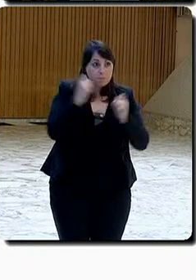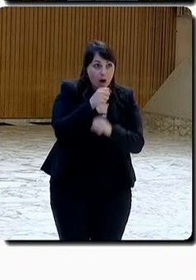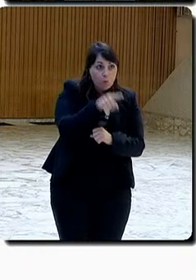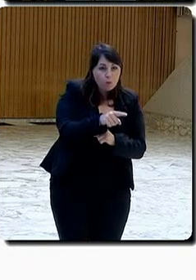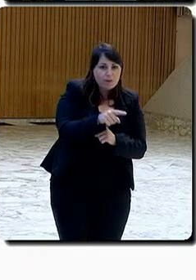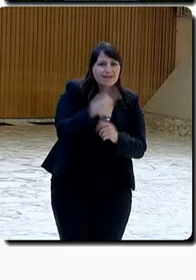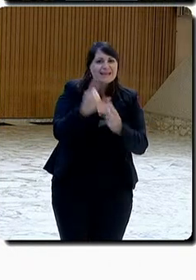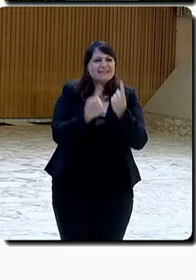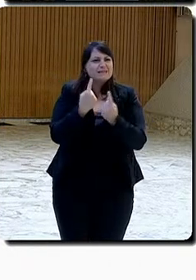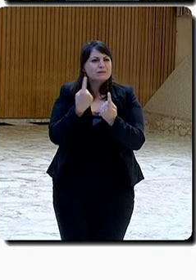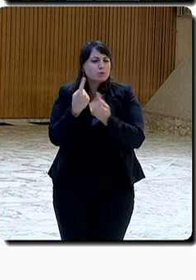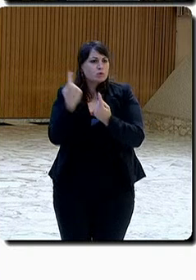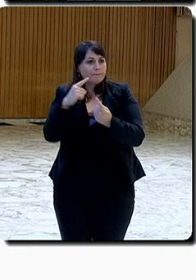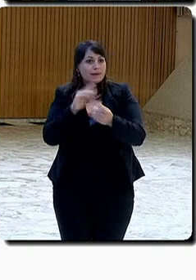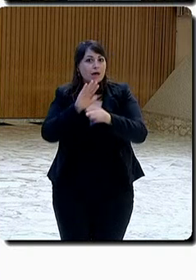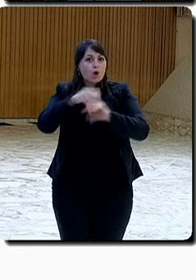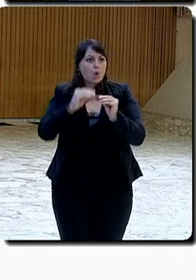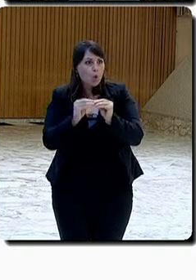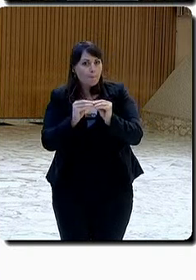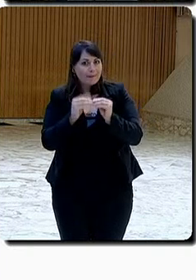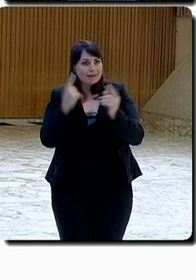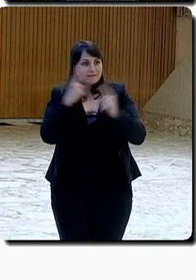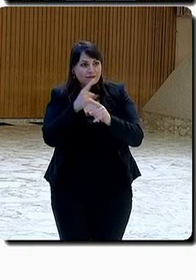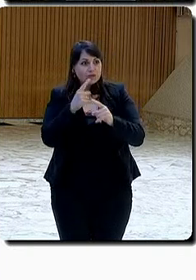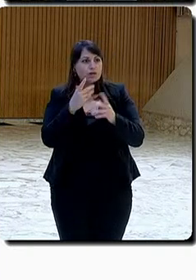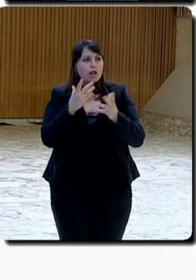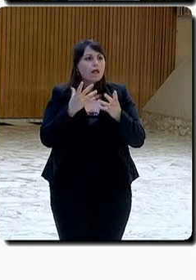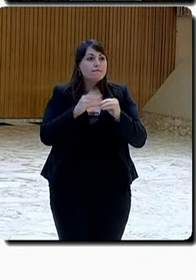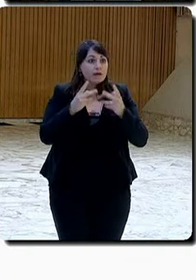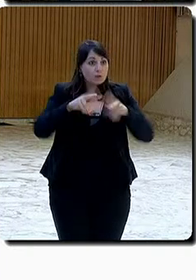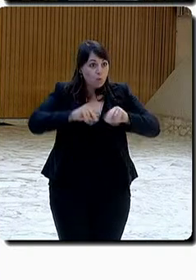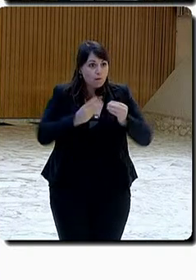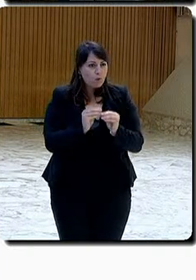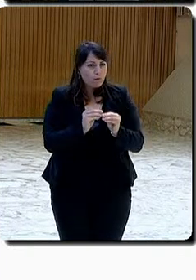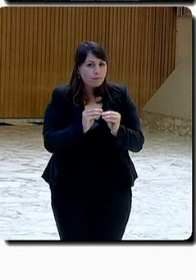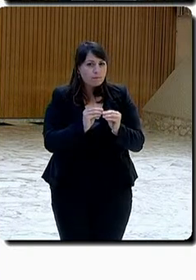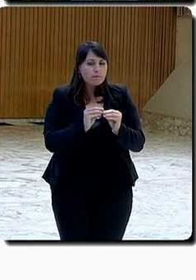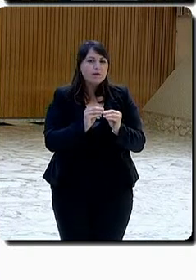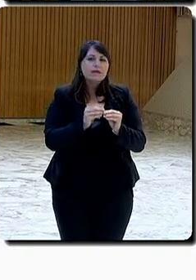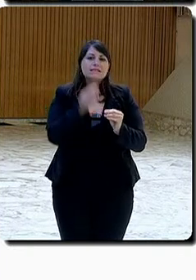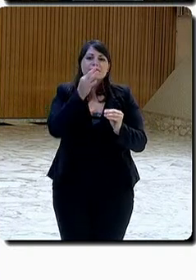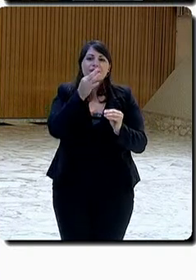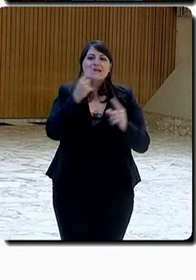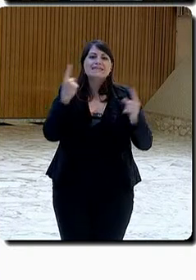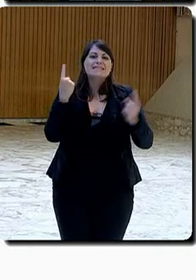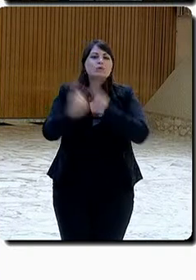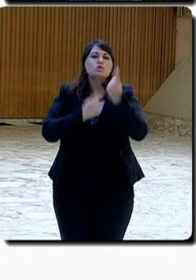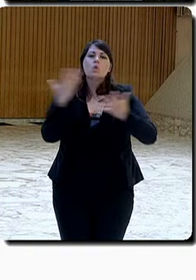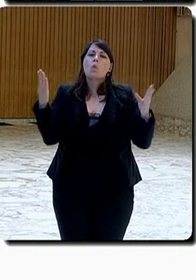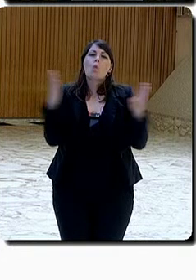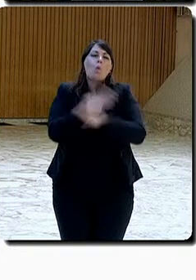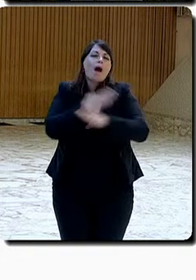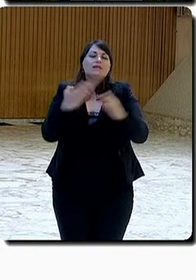Make the extraordinary ordinary. Elders aren't quick with tech.